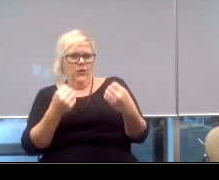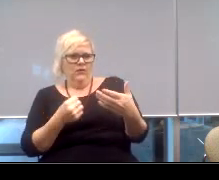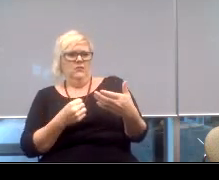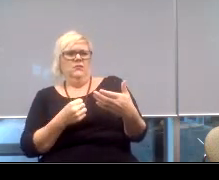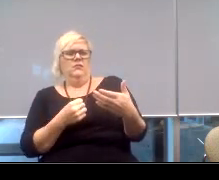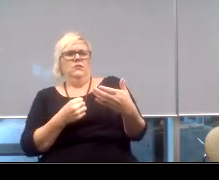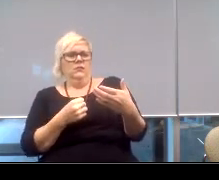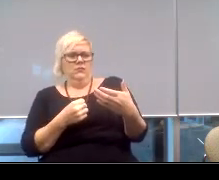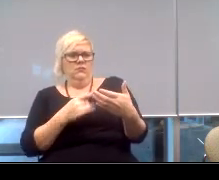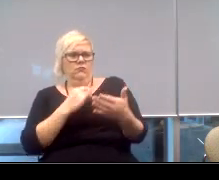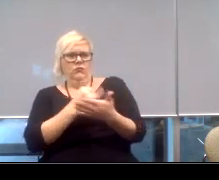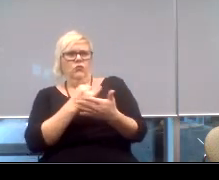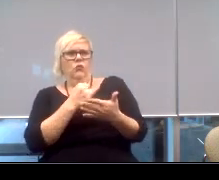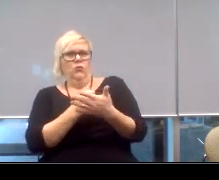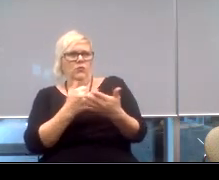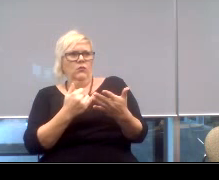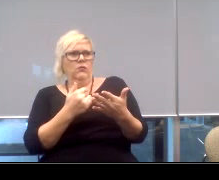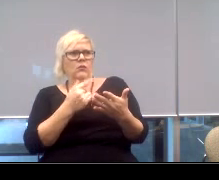in services.